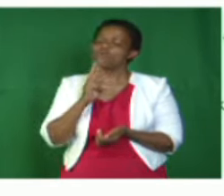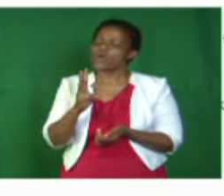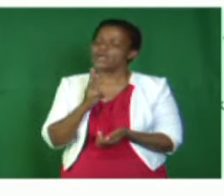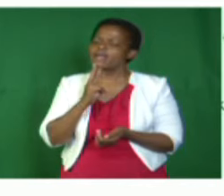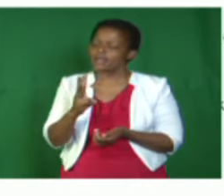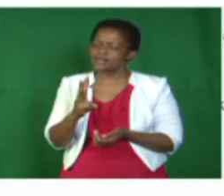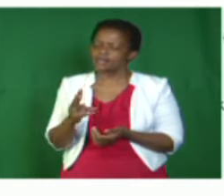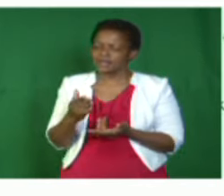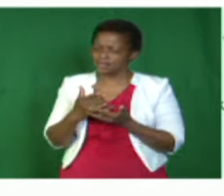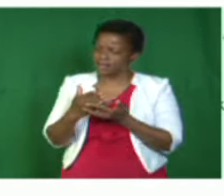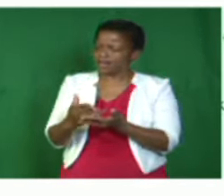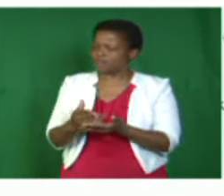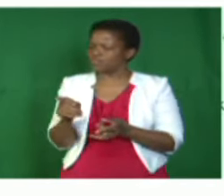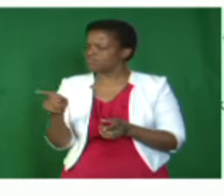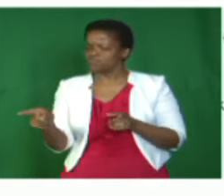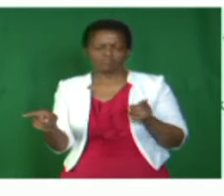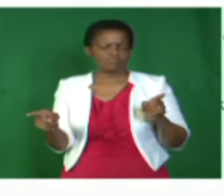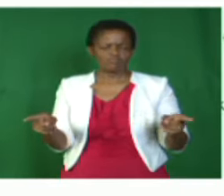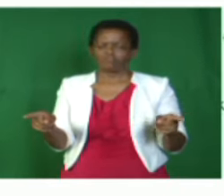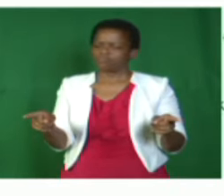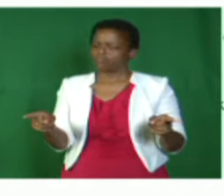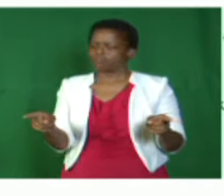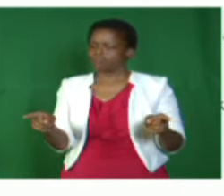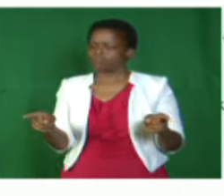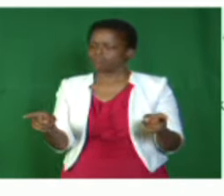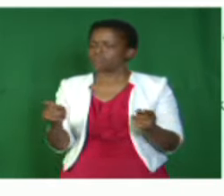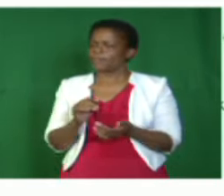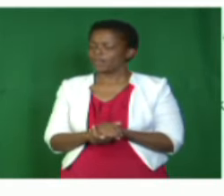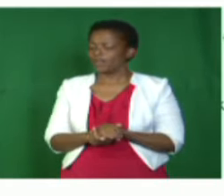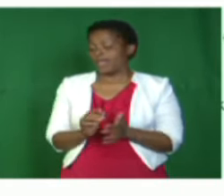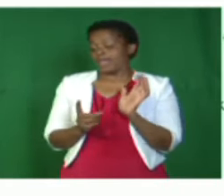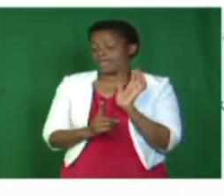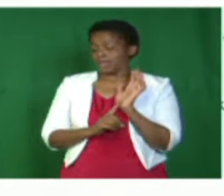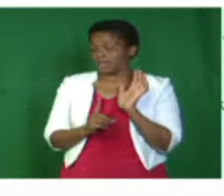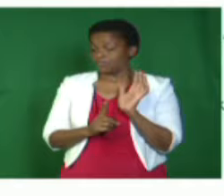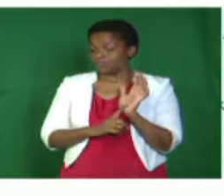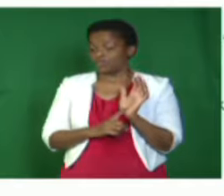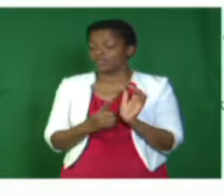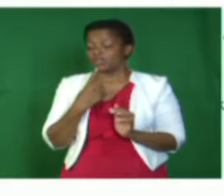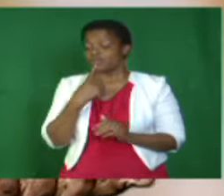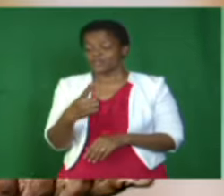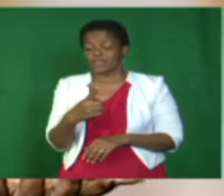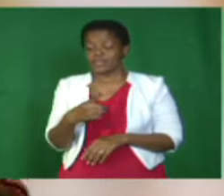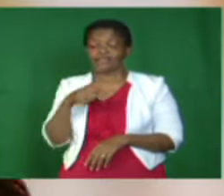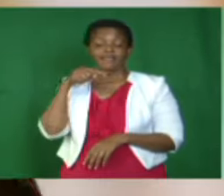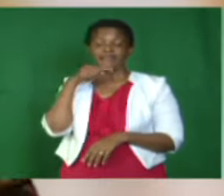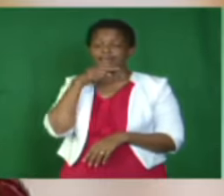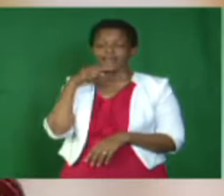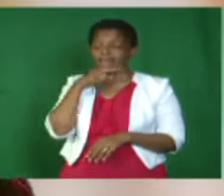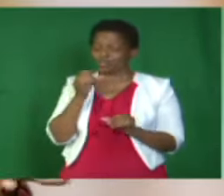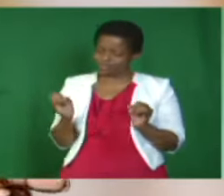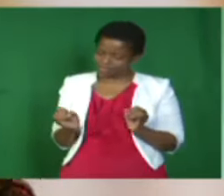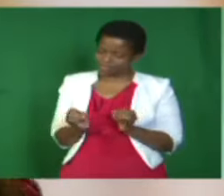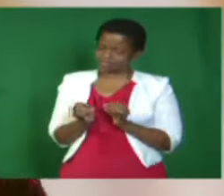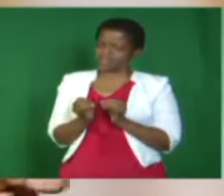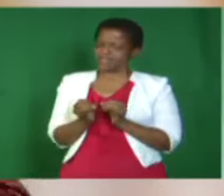showing similarities and differences. For instance, you can say Lerato is slimmer than Miss P. Or you can